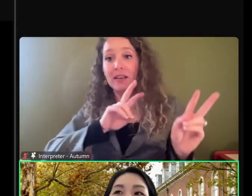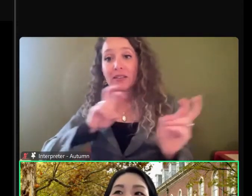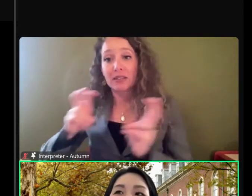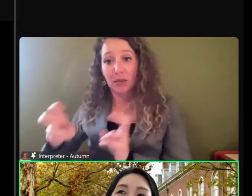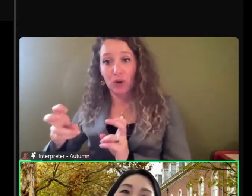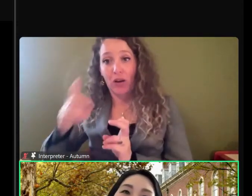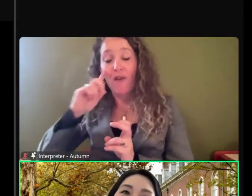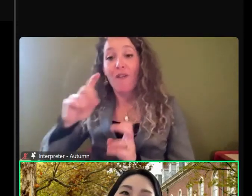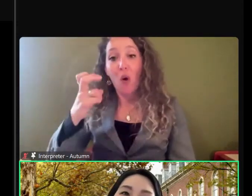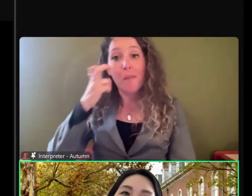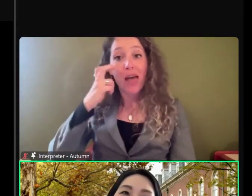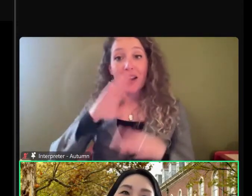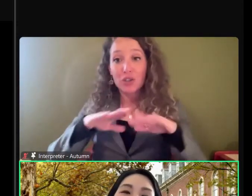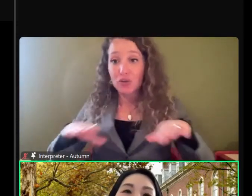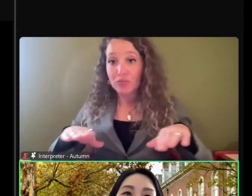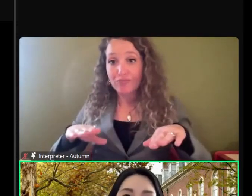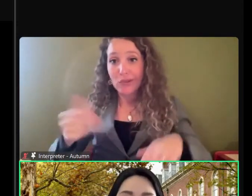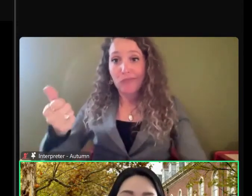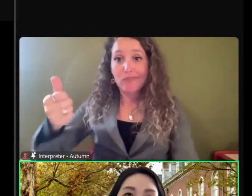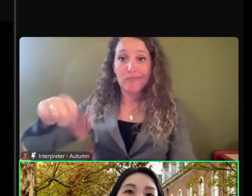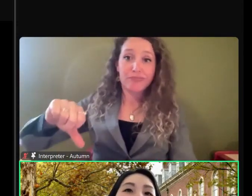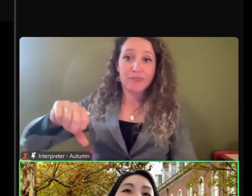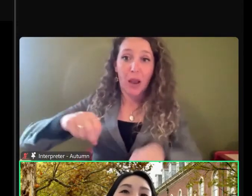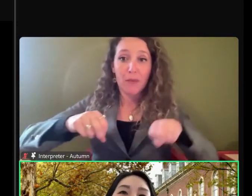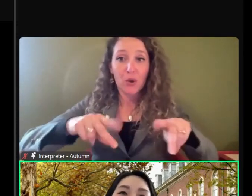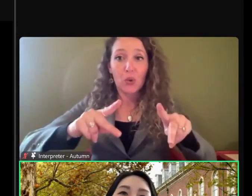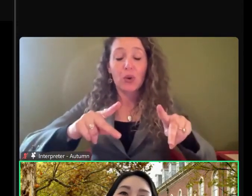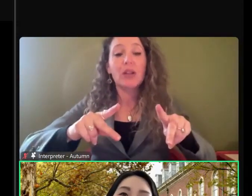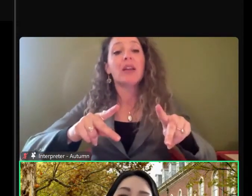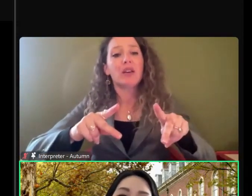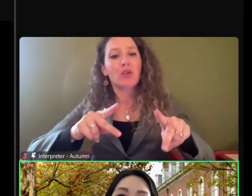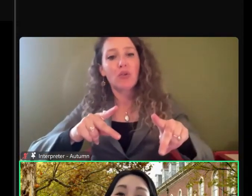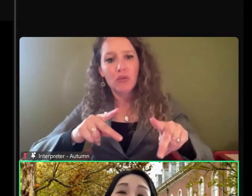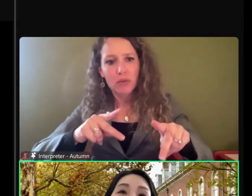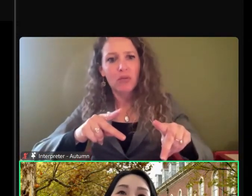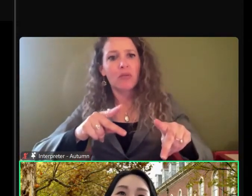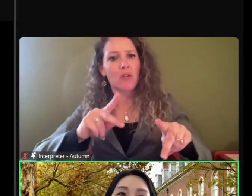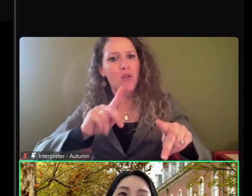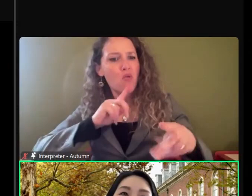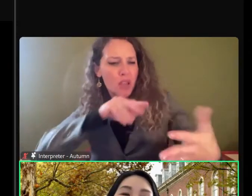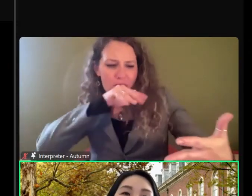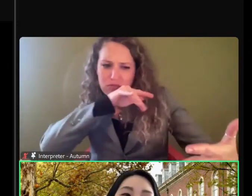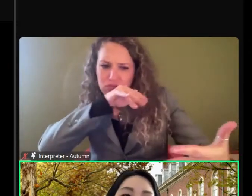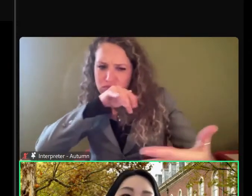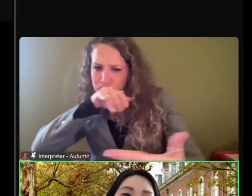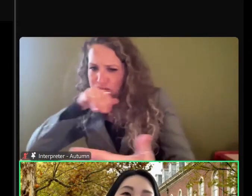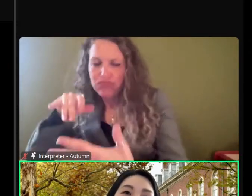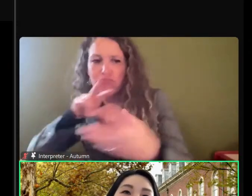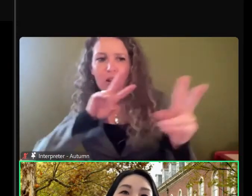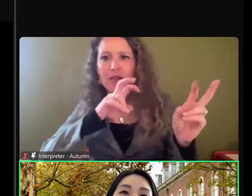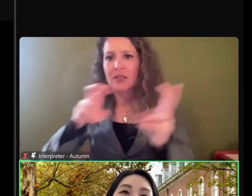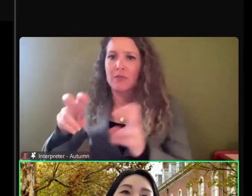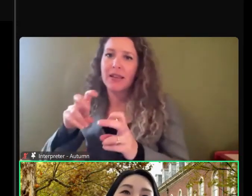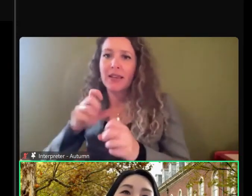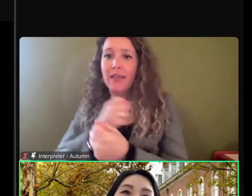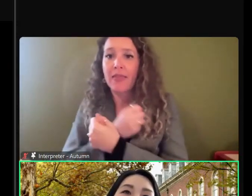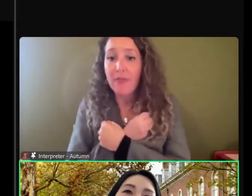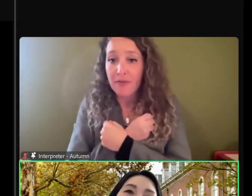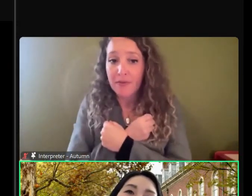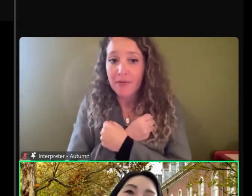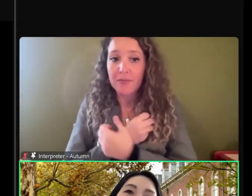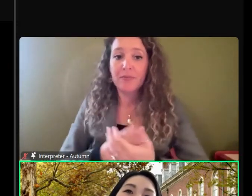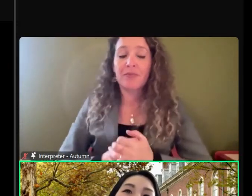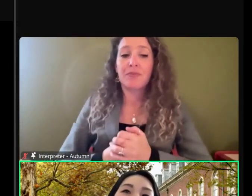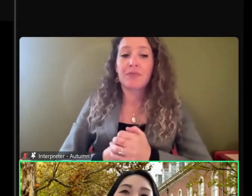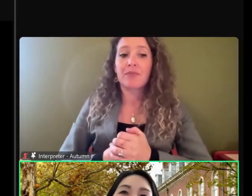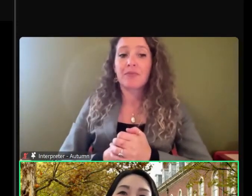was denied the opportunity to formally study the subject he loved. In response, he